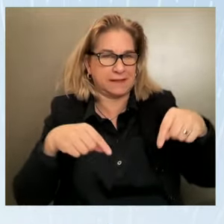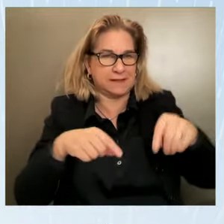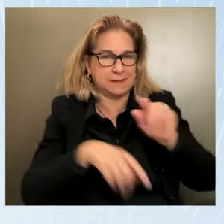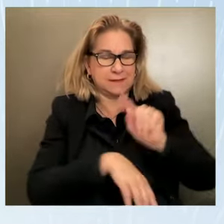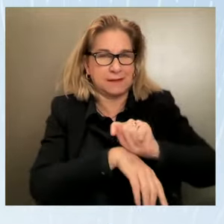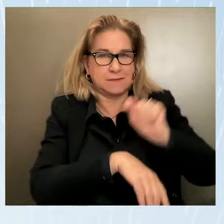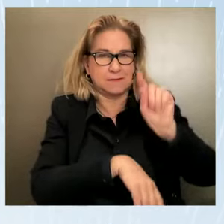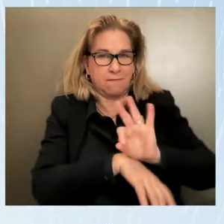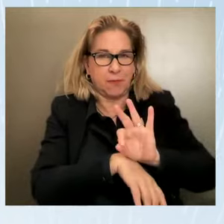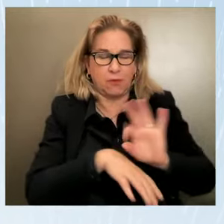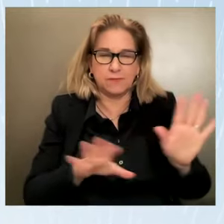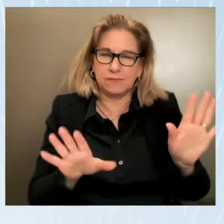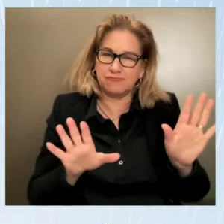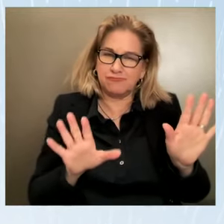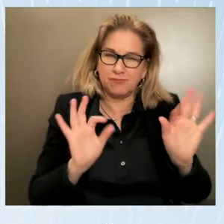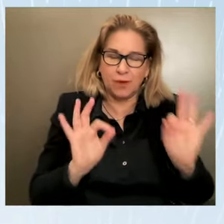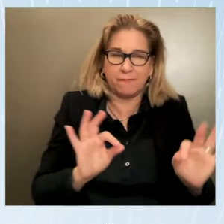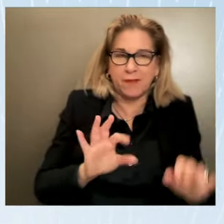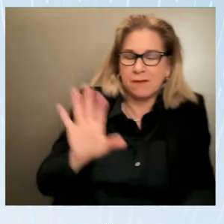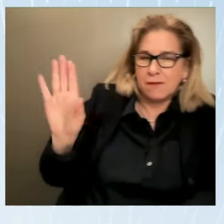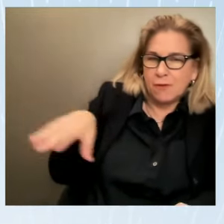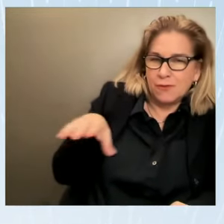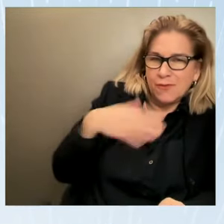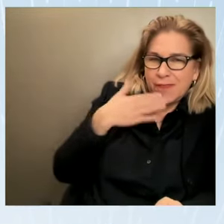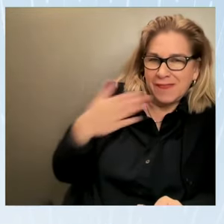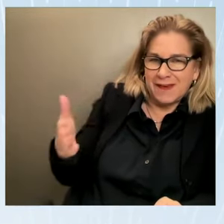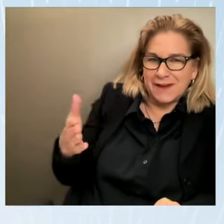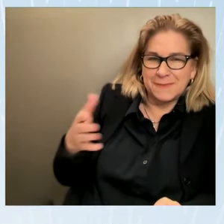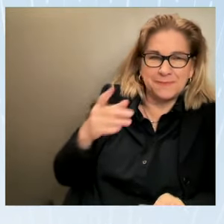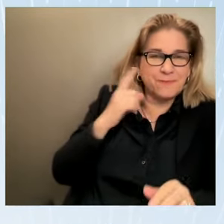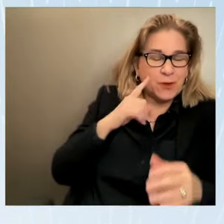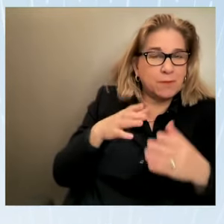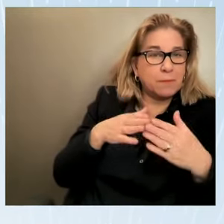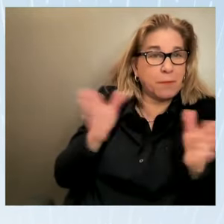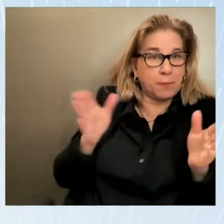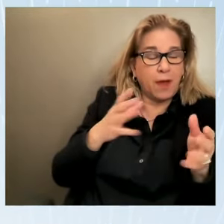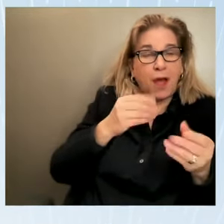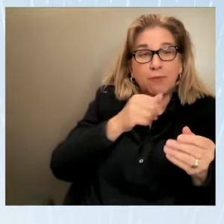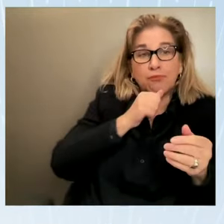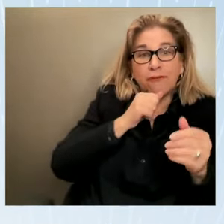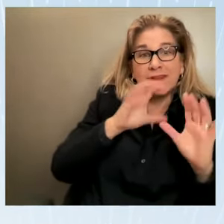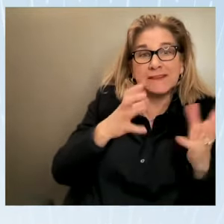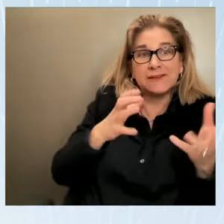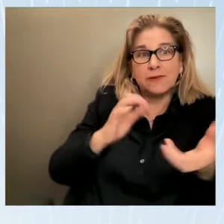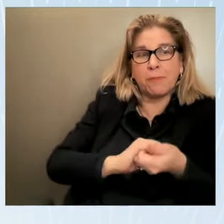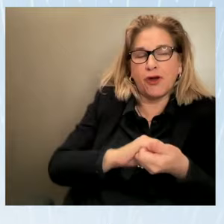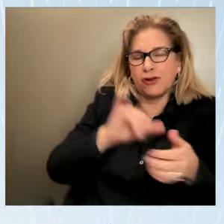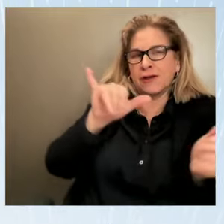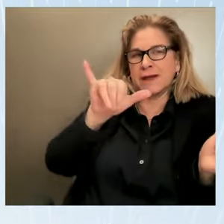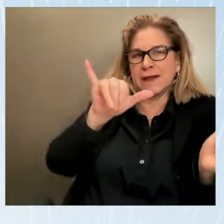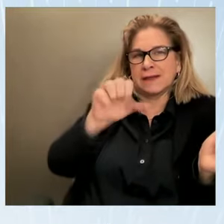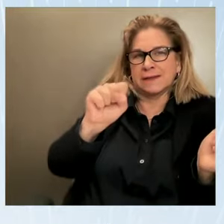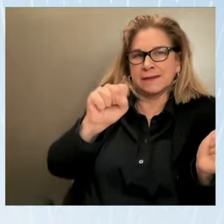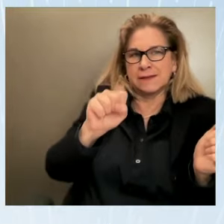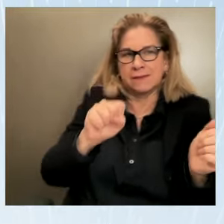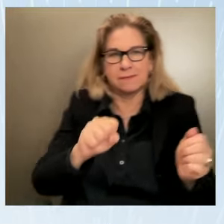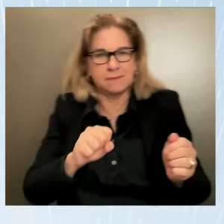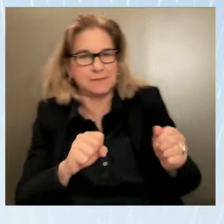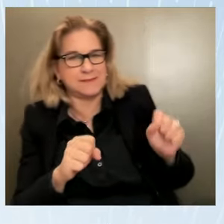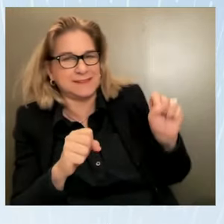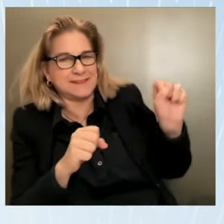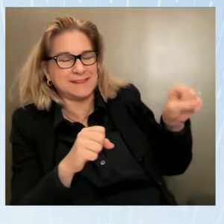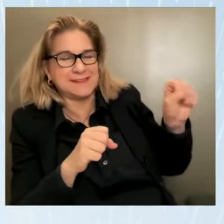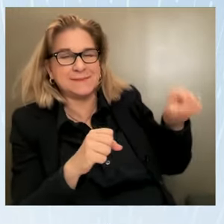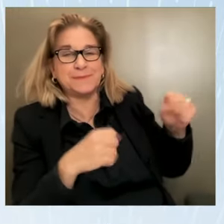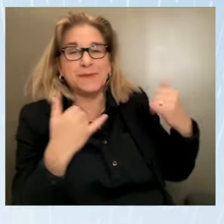partnerships in getting at this. Appreciate that very much. Director of the FBI, Director Ray, thank you for joining us today. Over